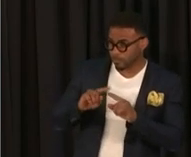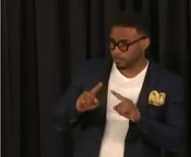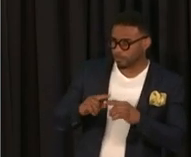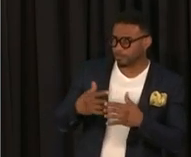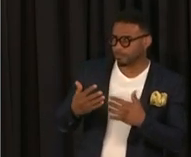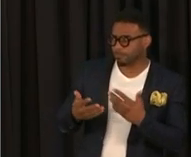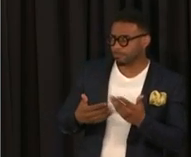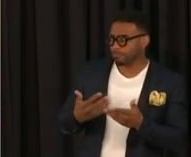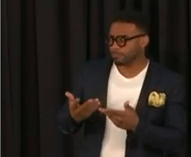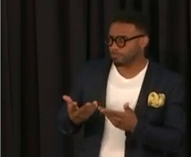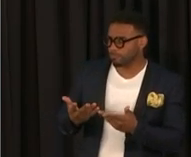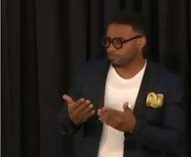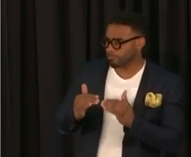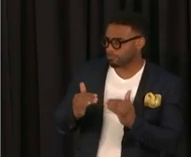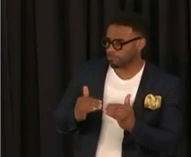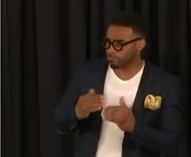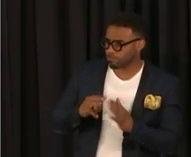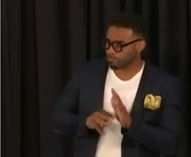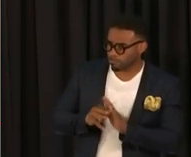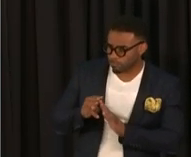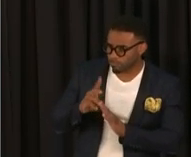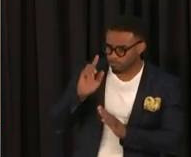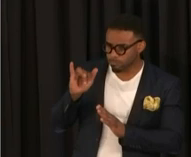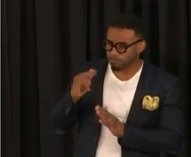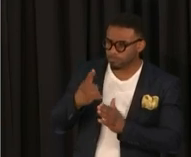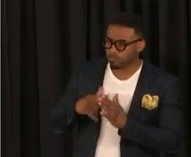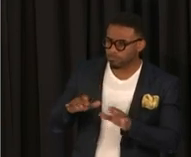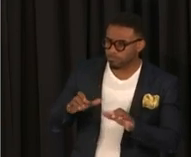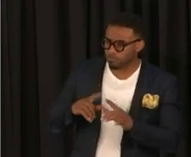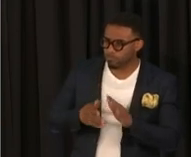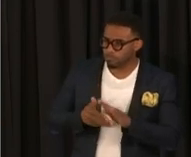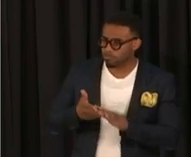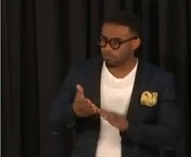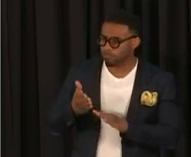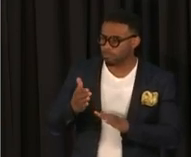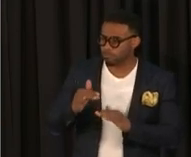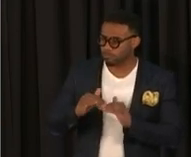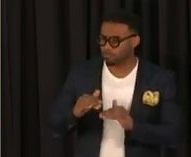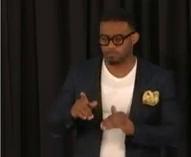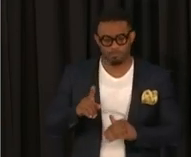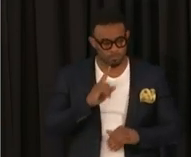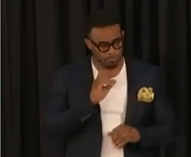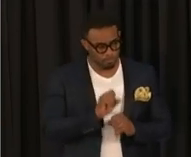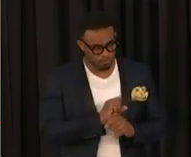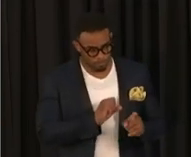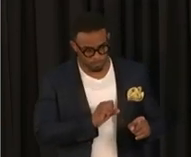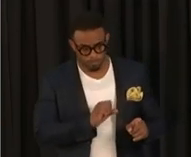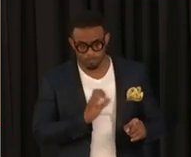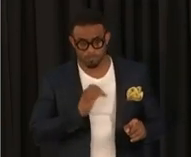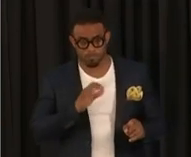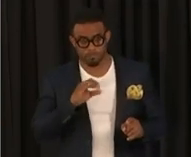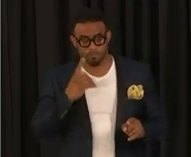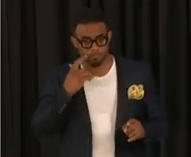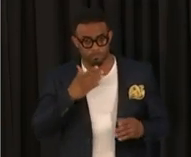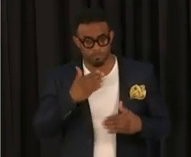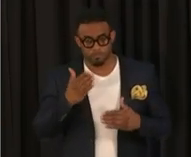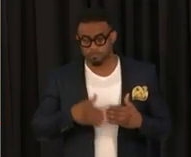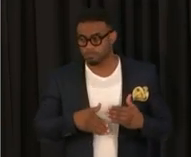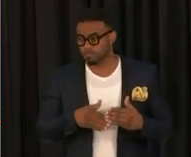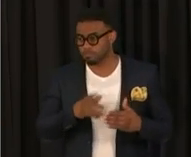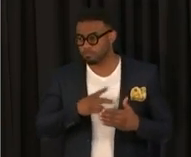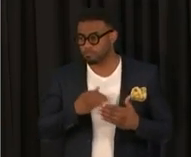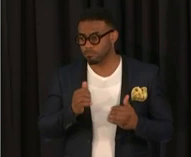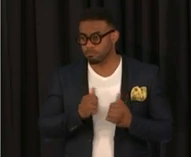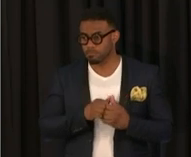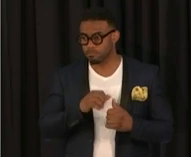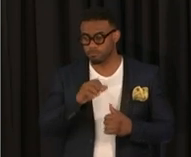all different sort of levels of maturity in terms of what they've done to execute sustainability. Absolutely. And our company just finished